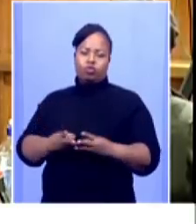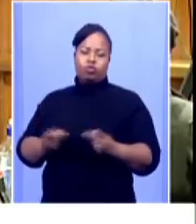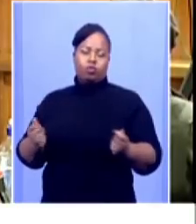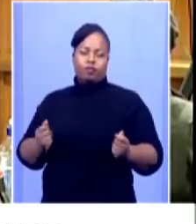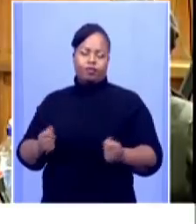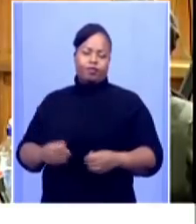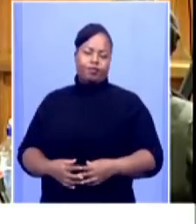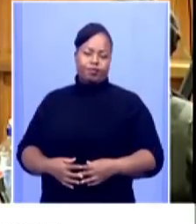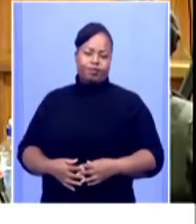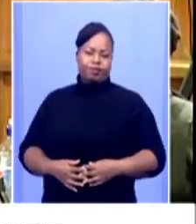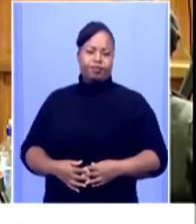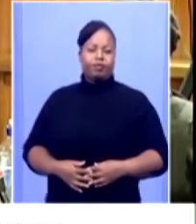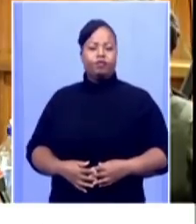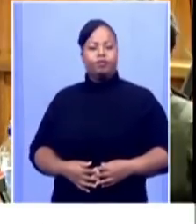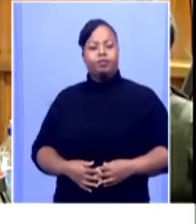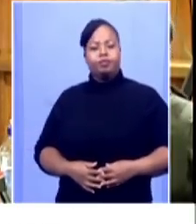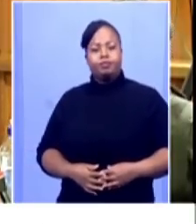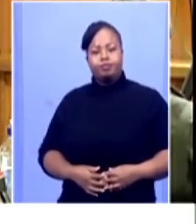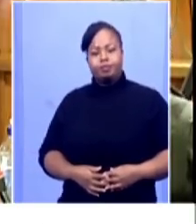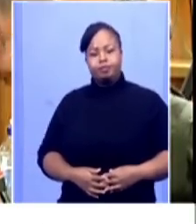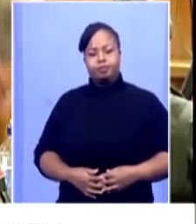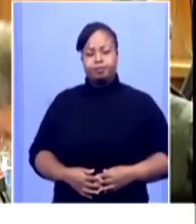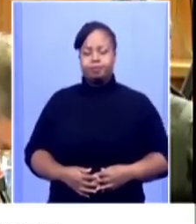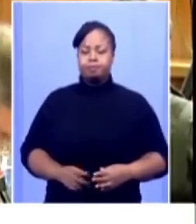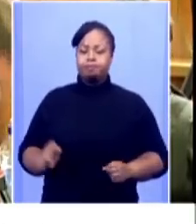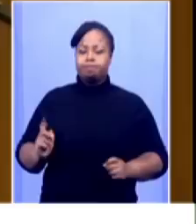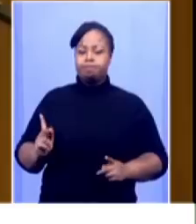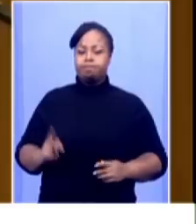issues as it is.